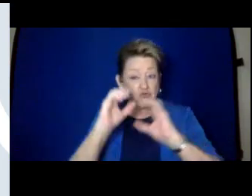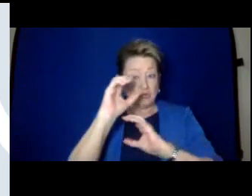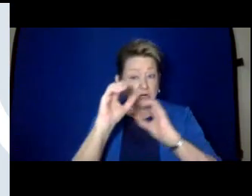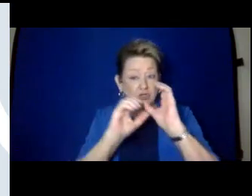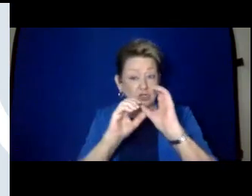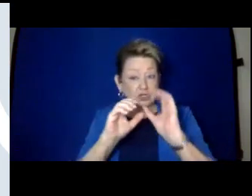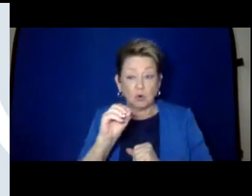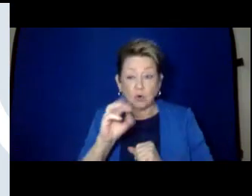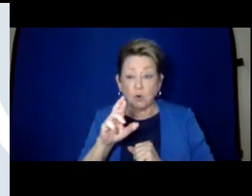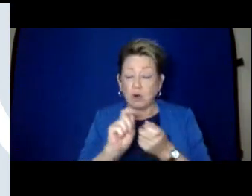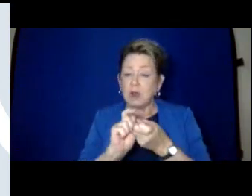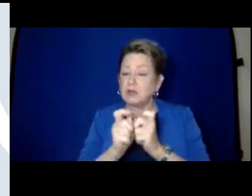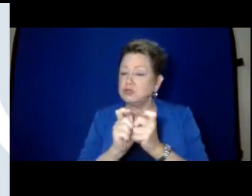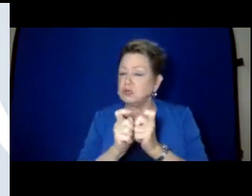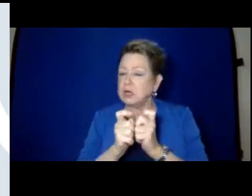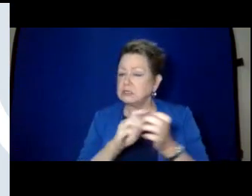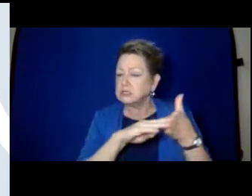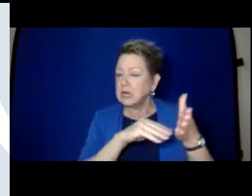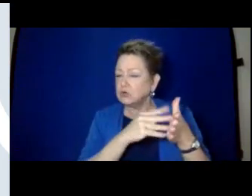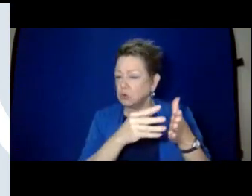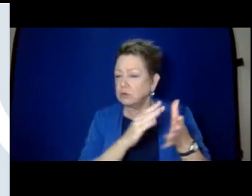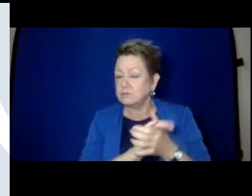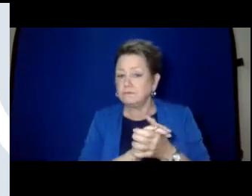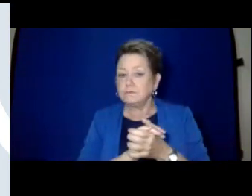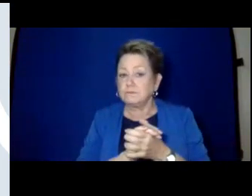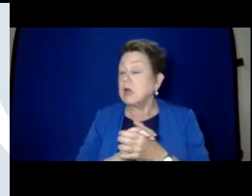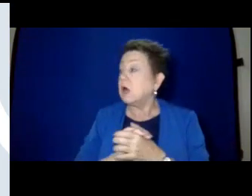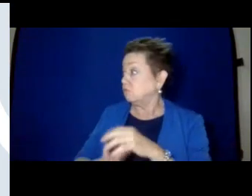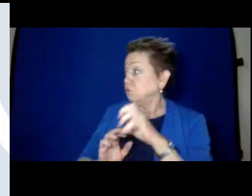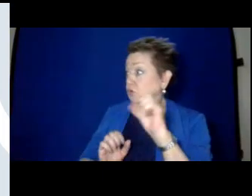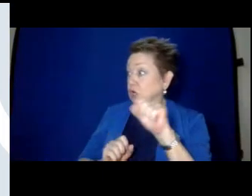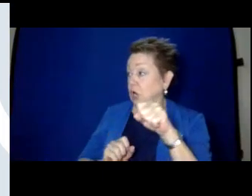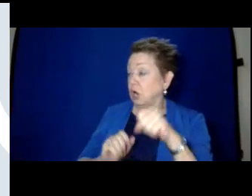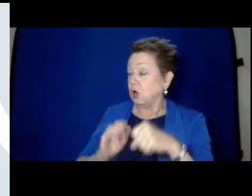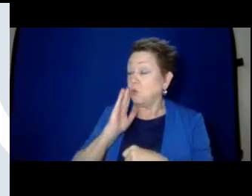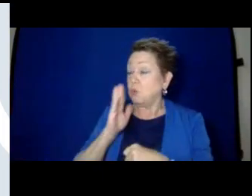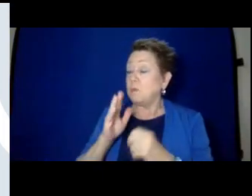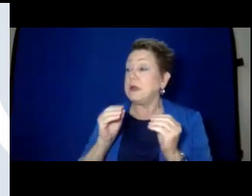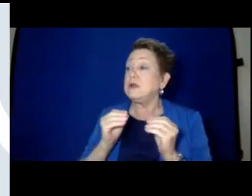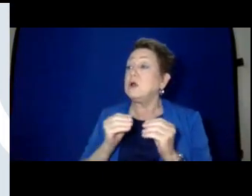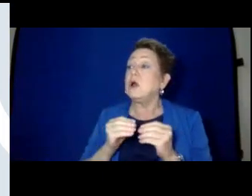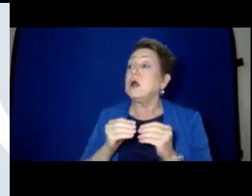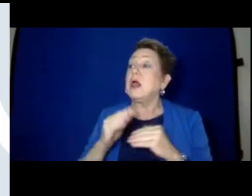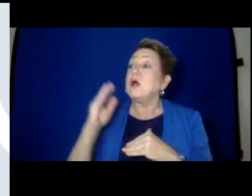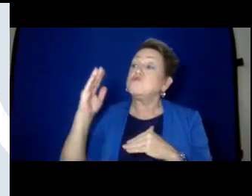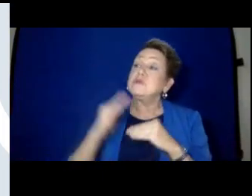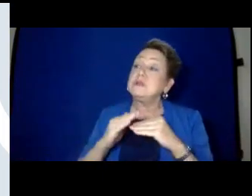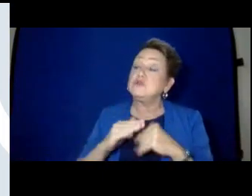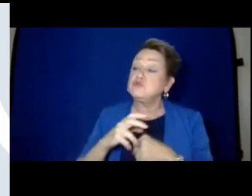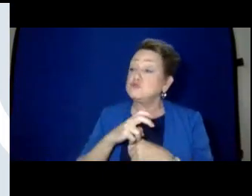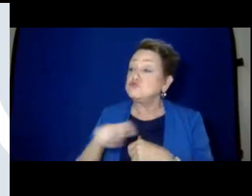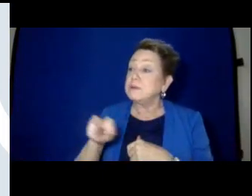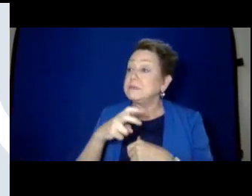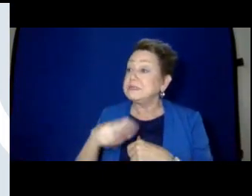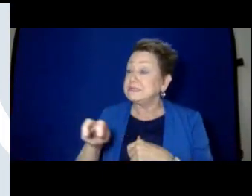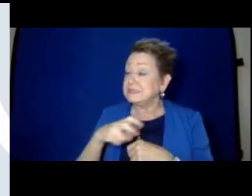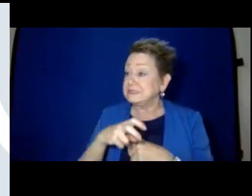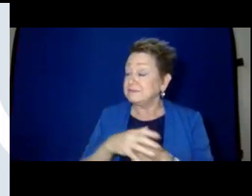to the internal scheduling adjustment? There will be fewer trips to the airport because